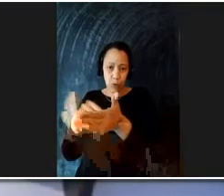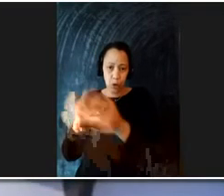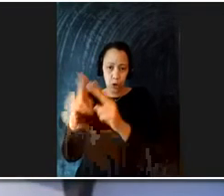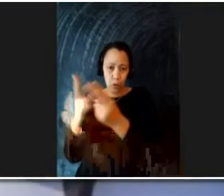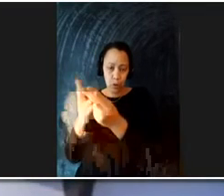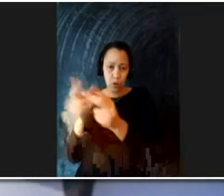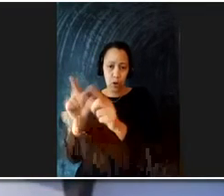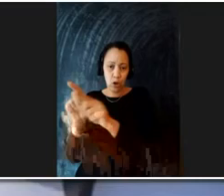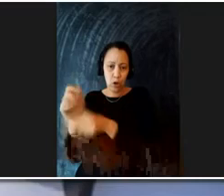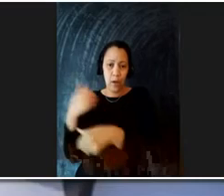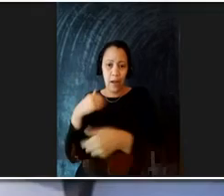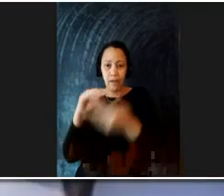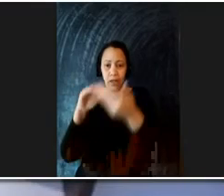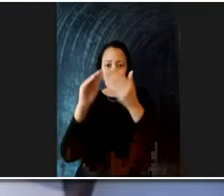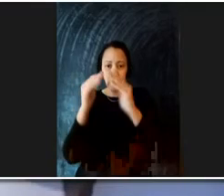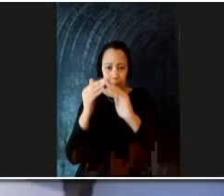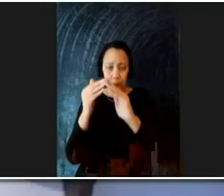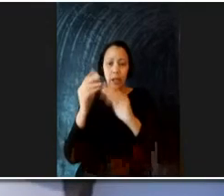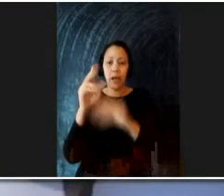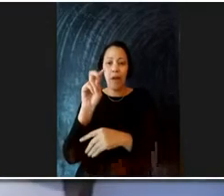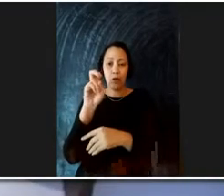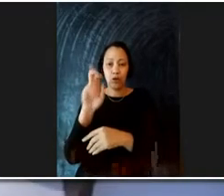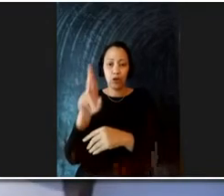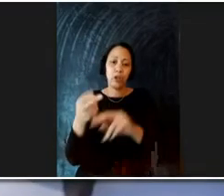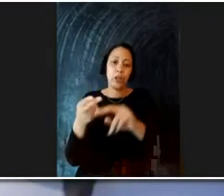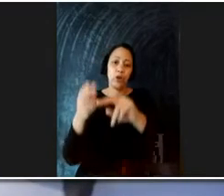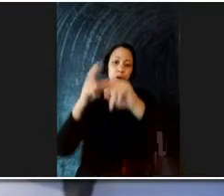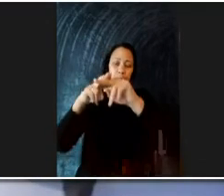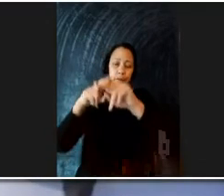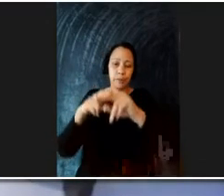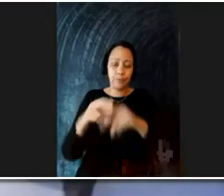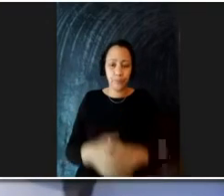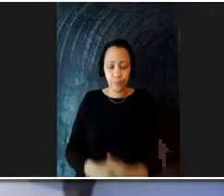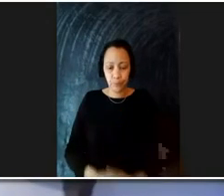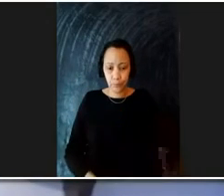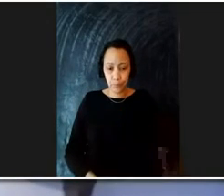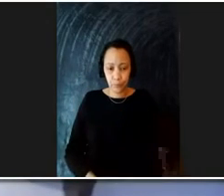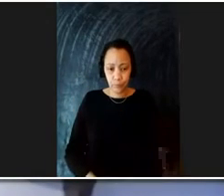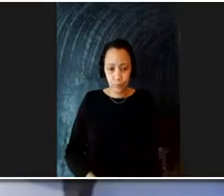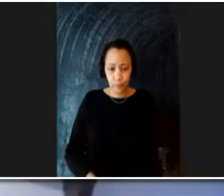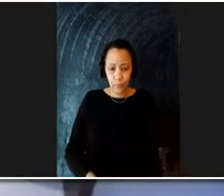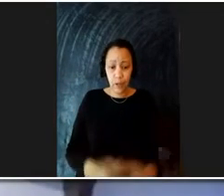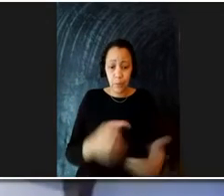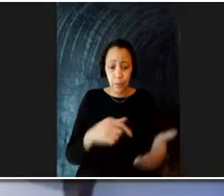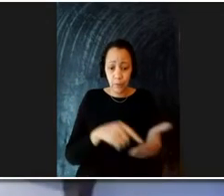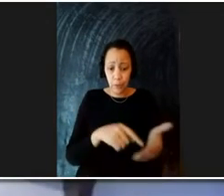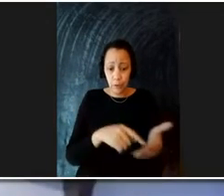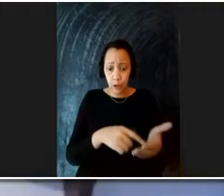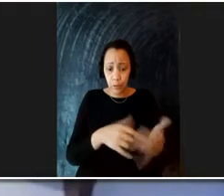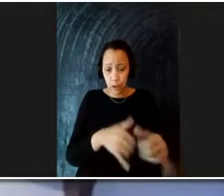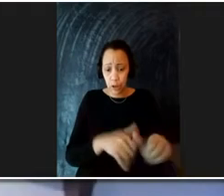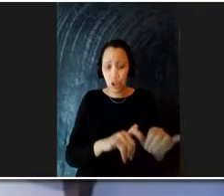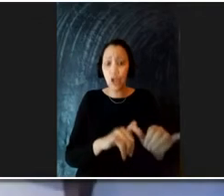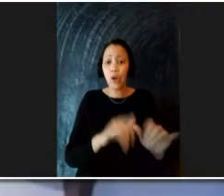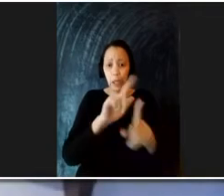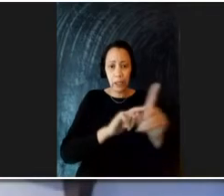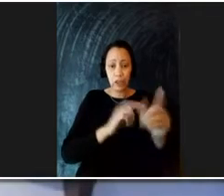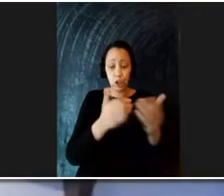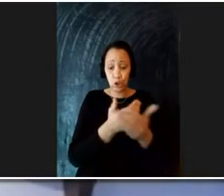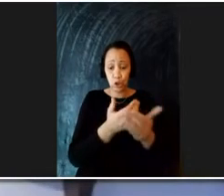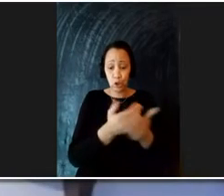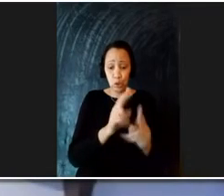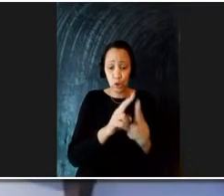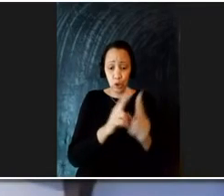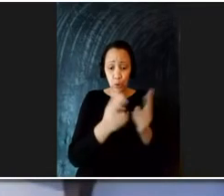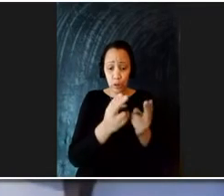system receive equal treatment under City housing program while many people have never experienced the housing and financial instability caused by